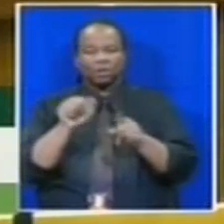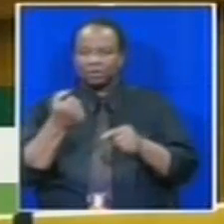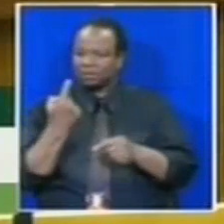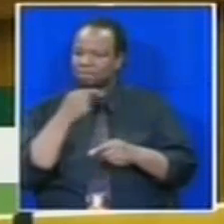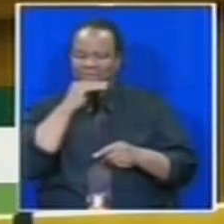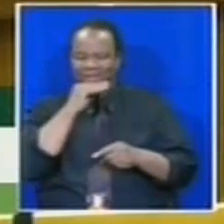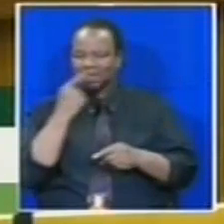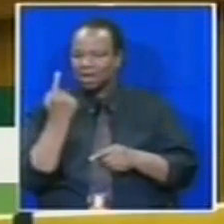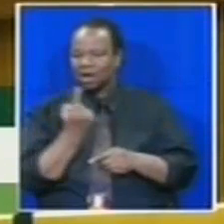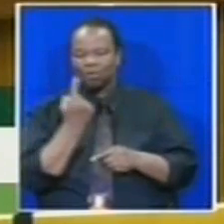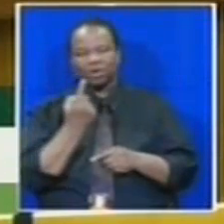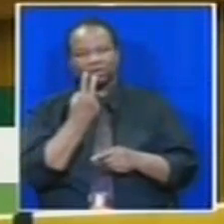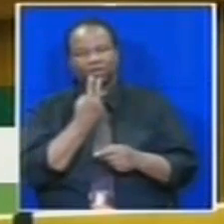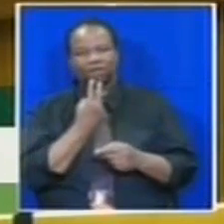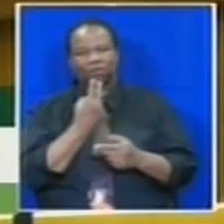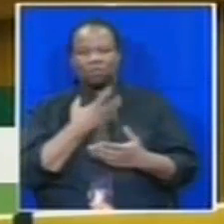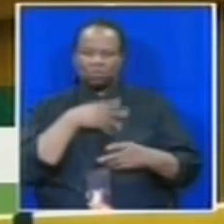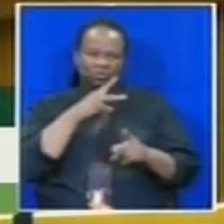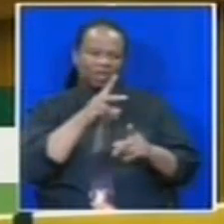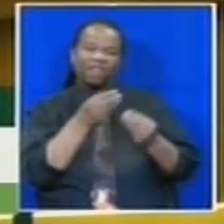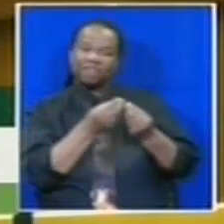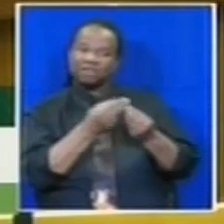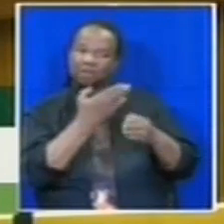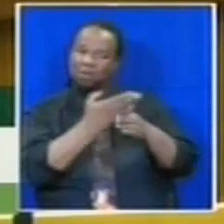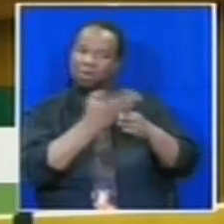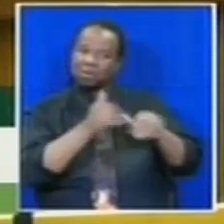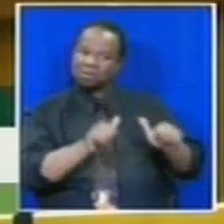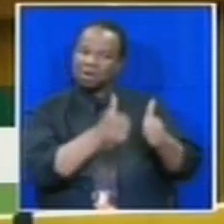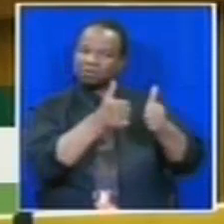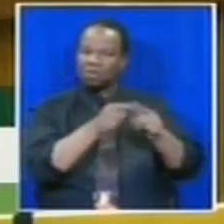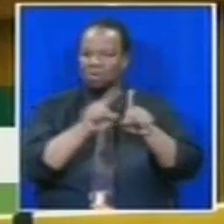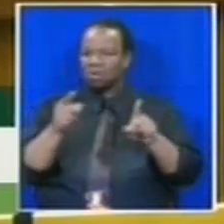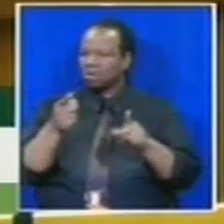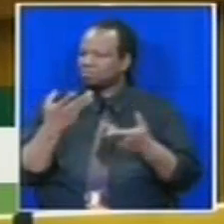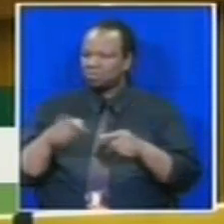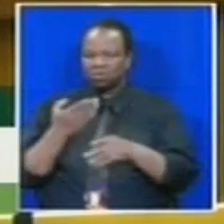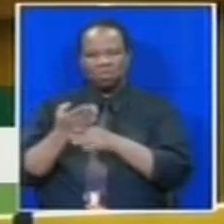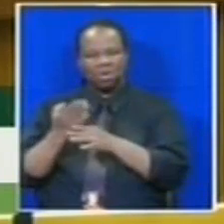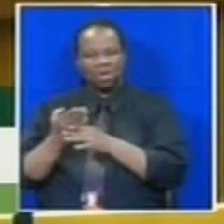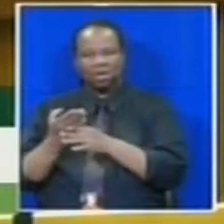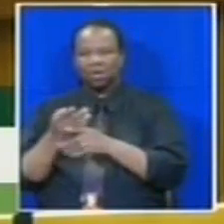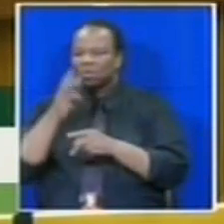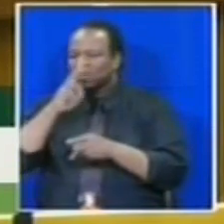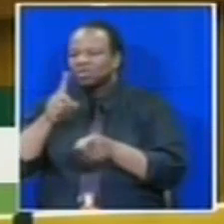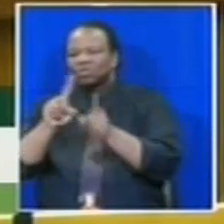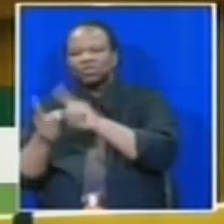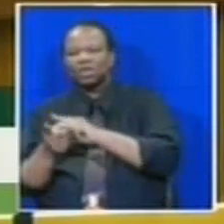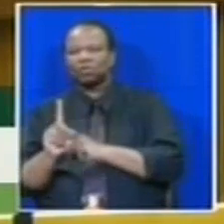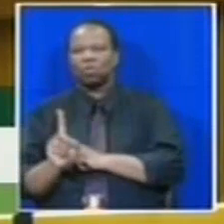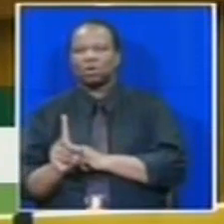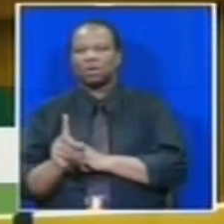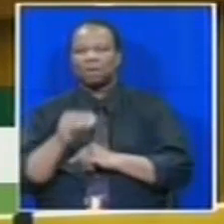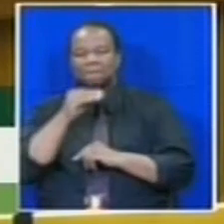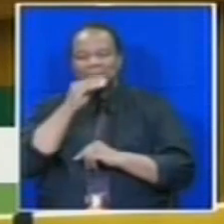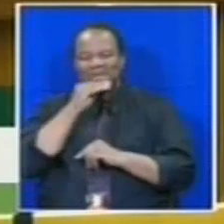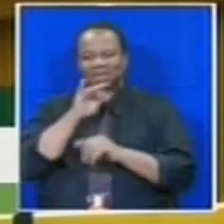and ask what is working for us, what is not working for us, and what needs to change. It is not just that our economic